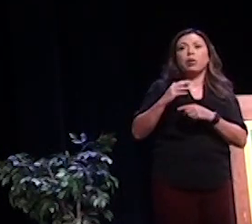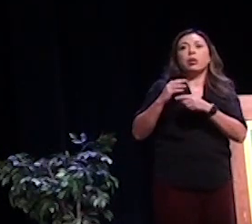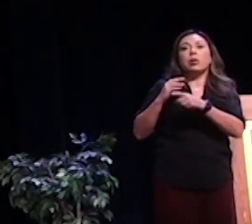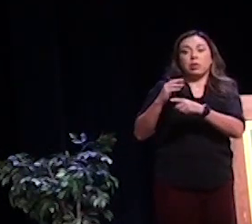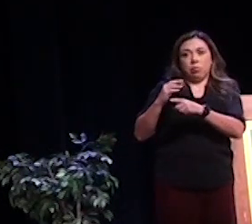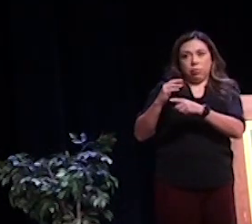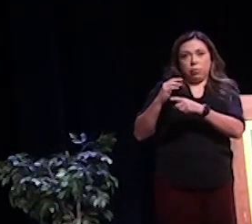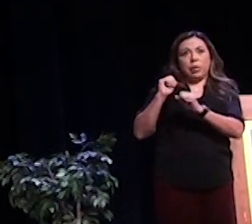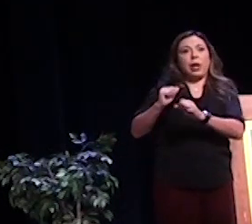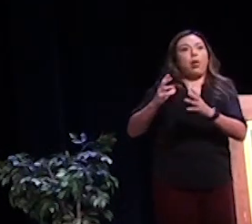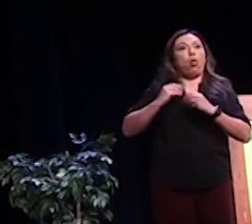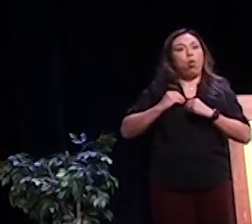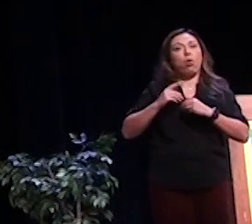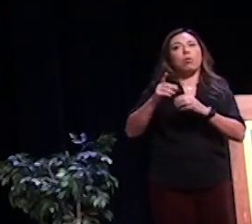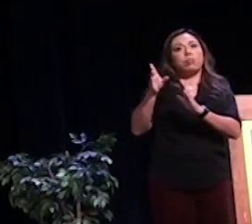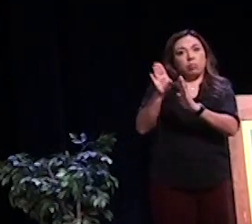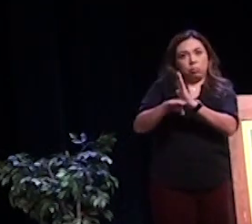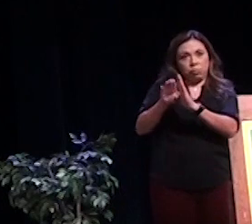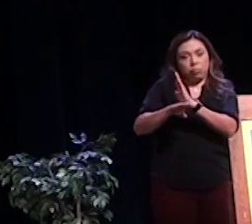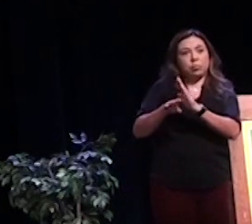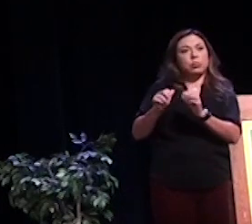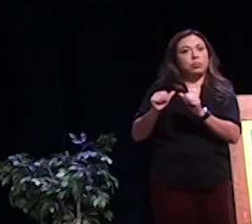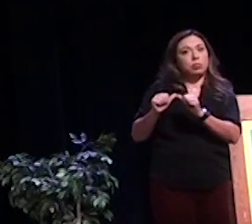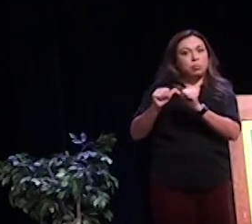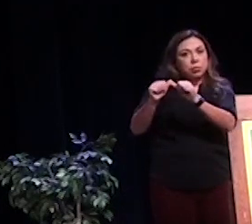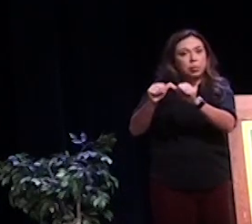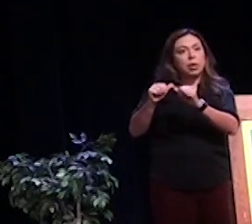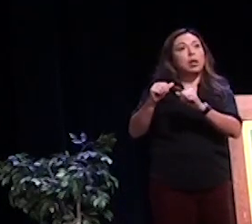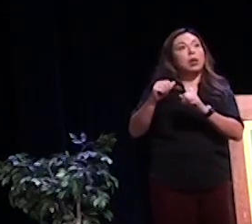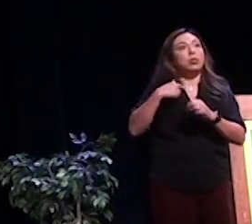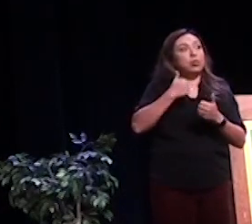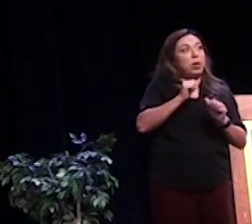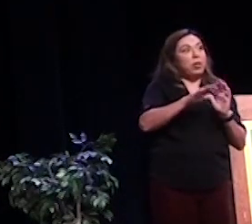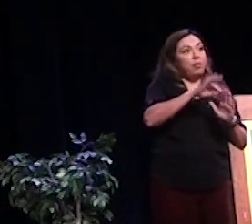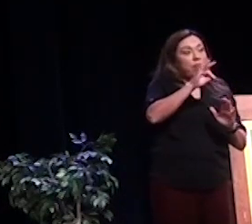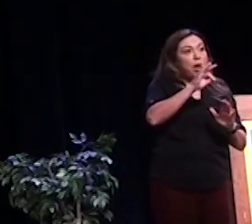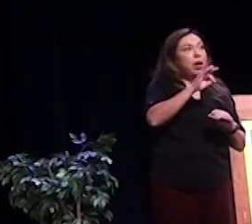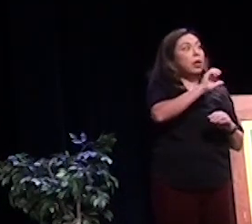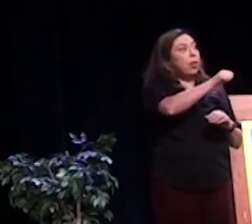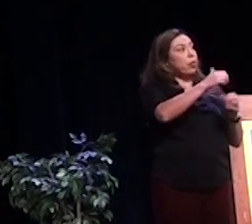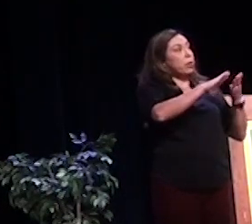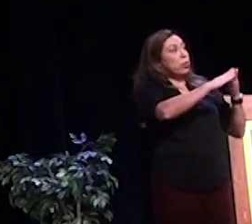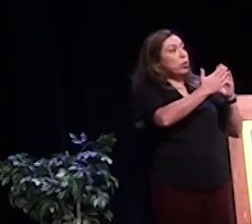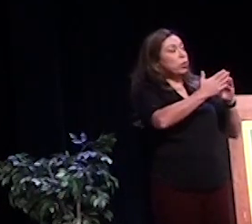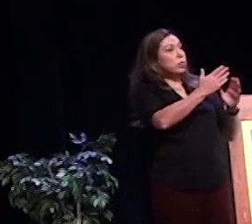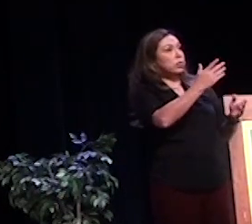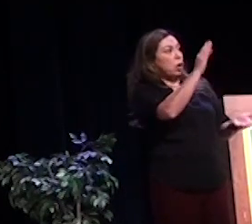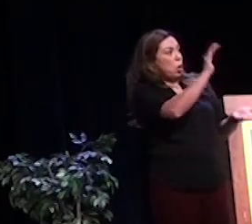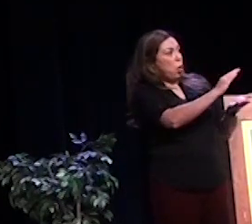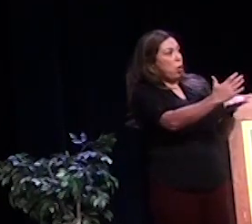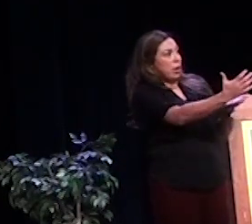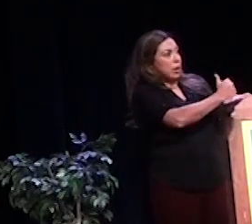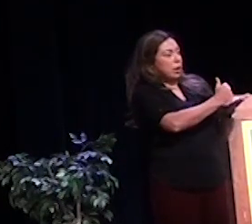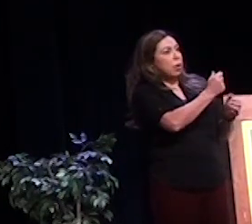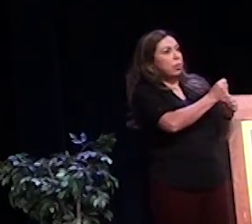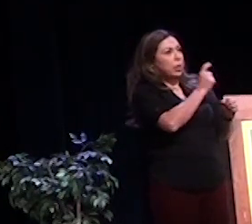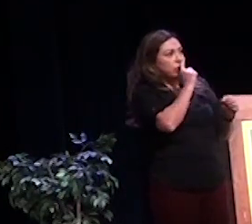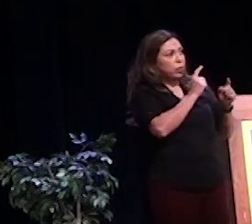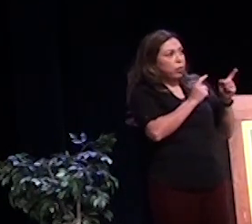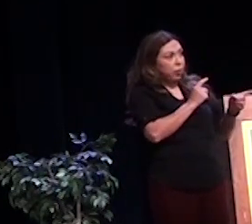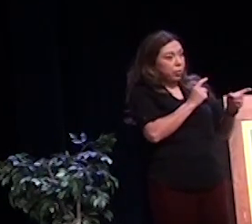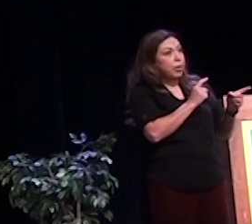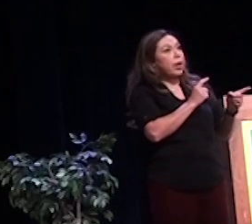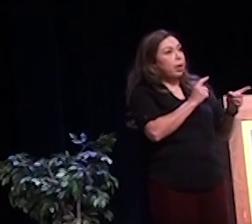that affordability, to stop gentrification within communities that are low and moderate income, to be able to make sure that the community also